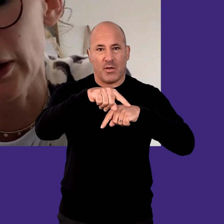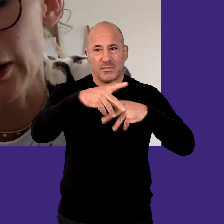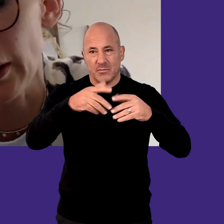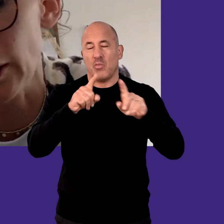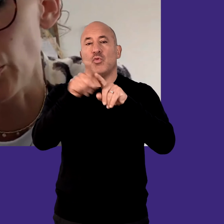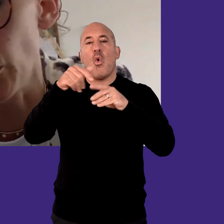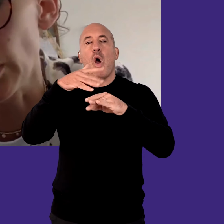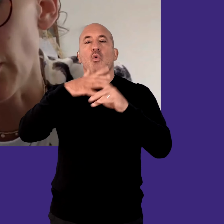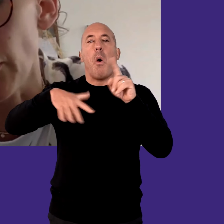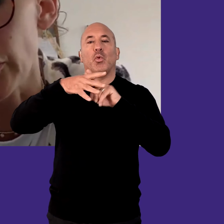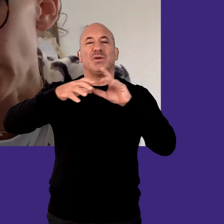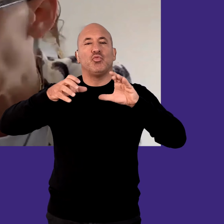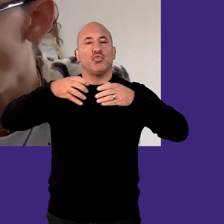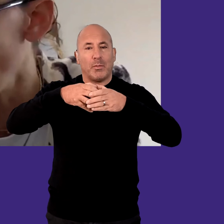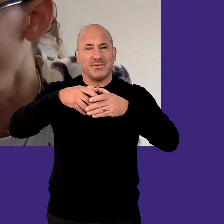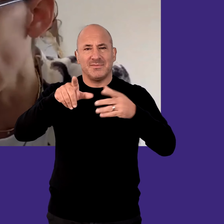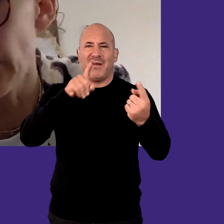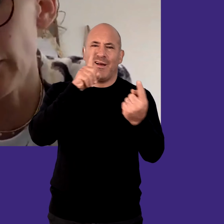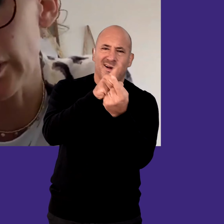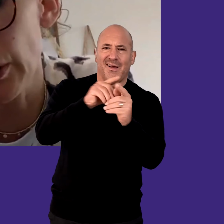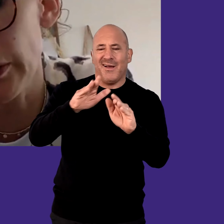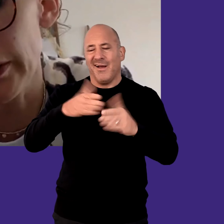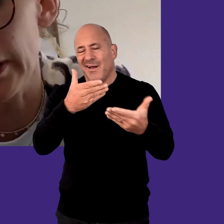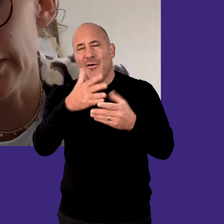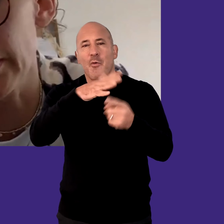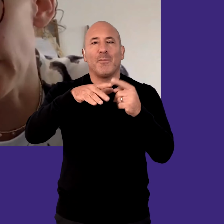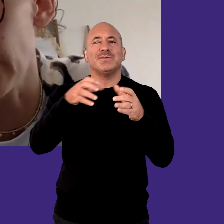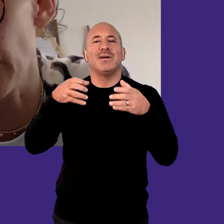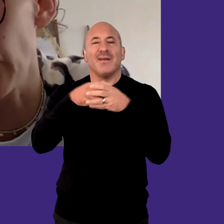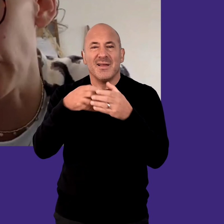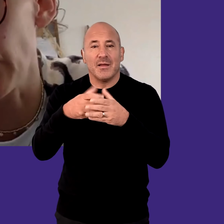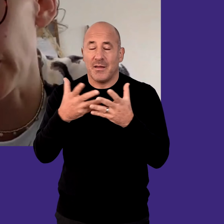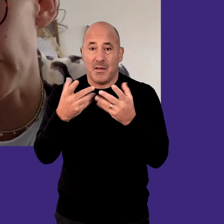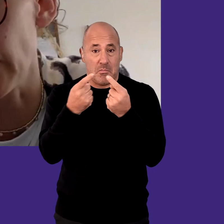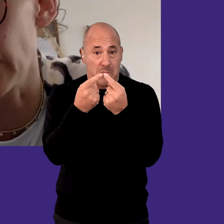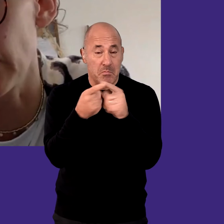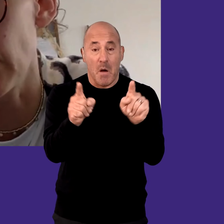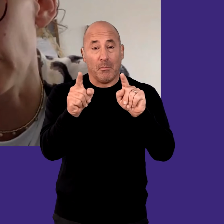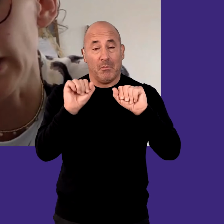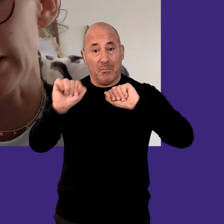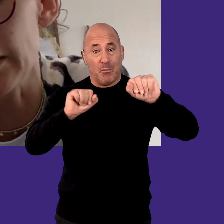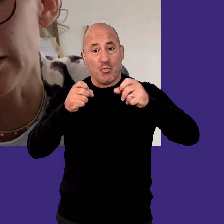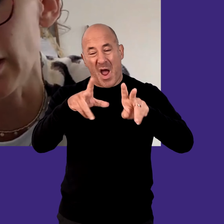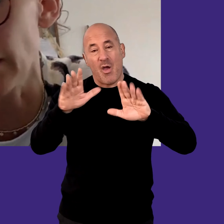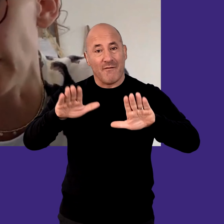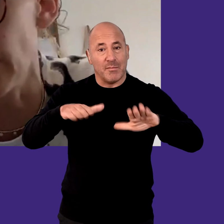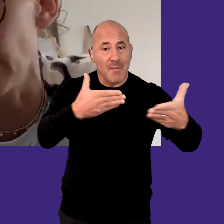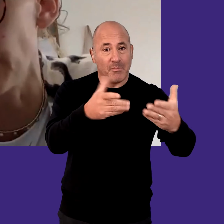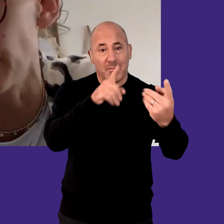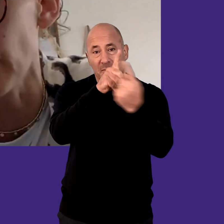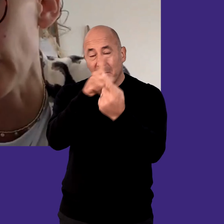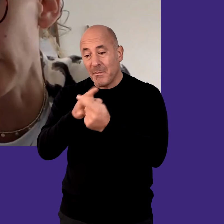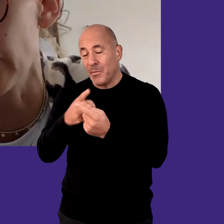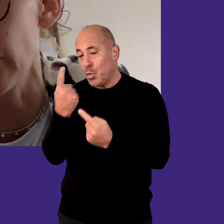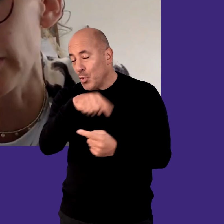contacts were lost, but also a lot of the community groups that meet